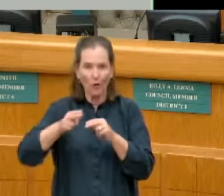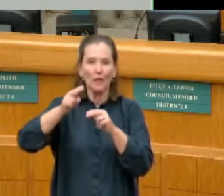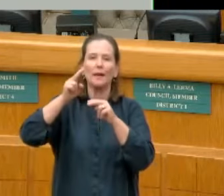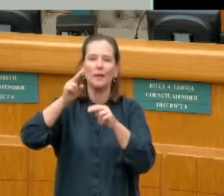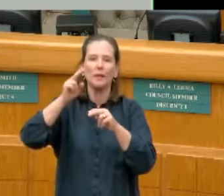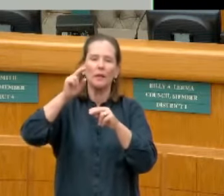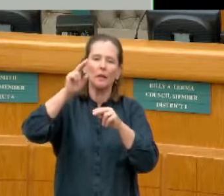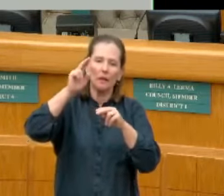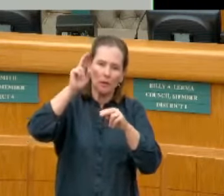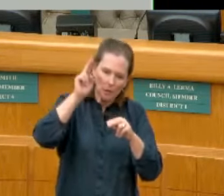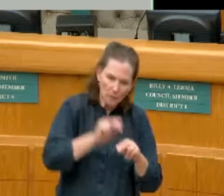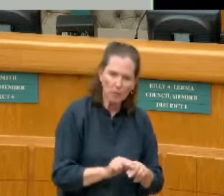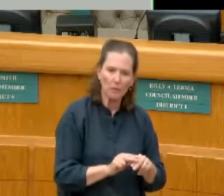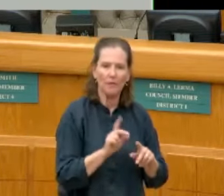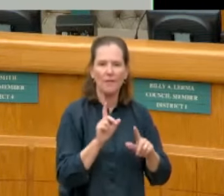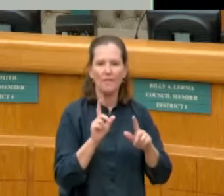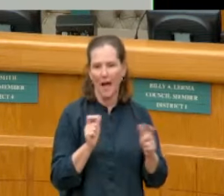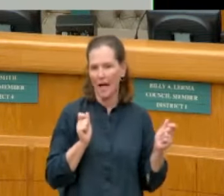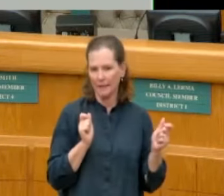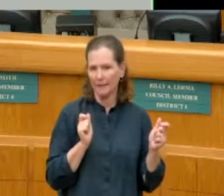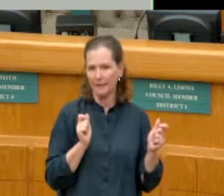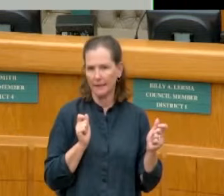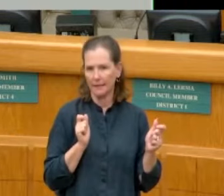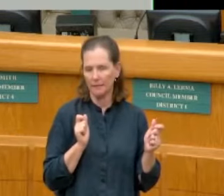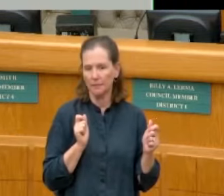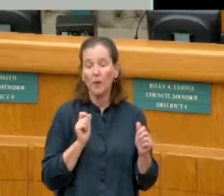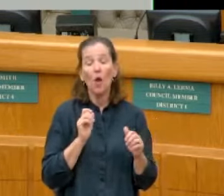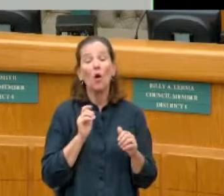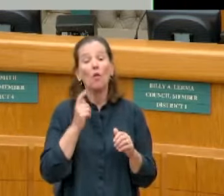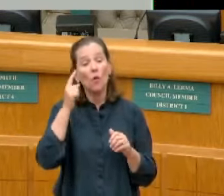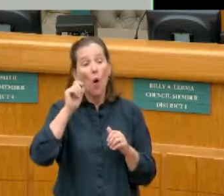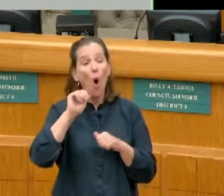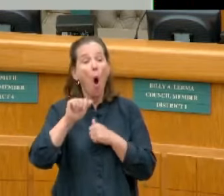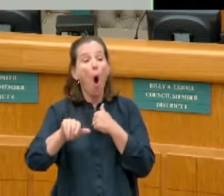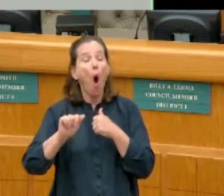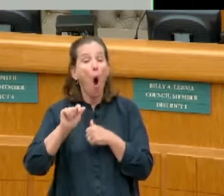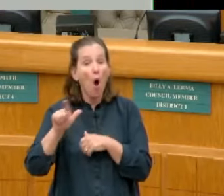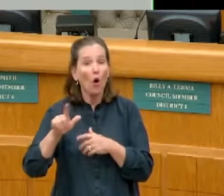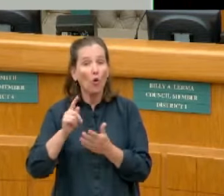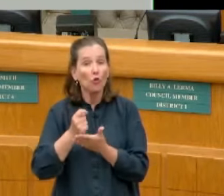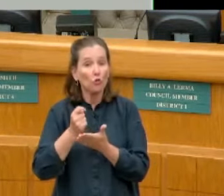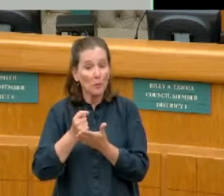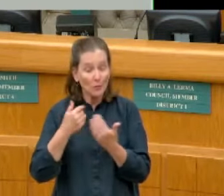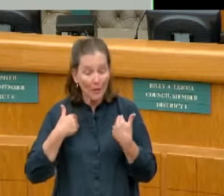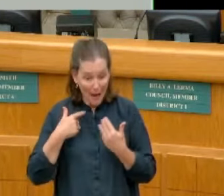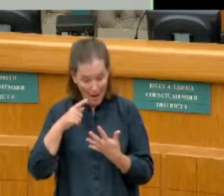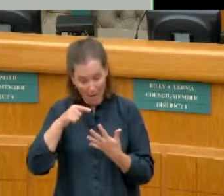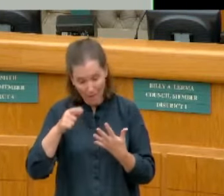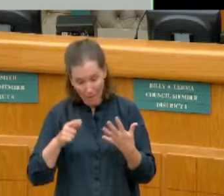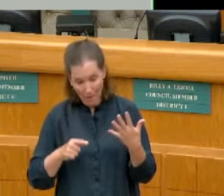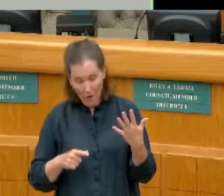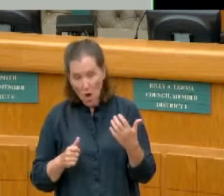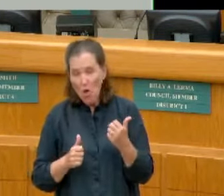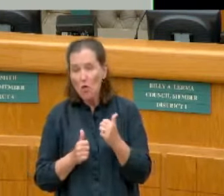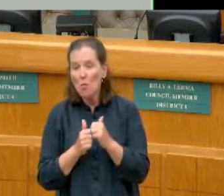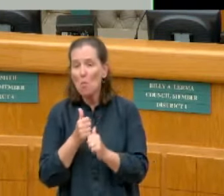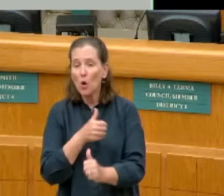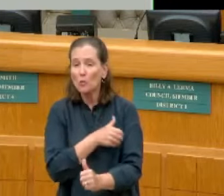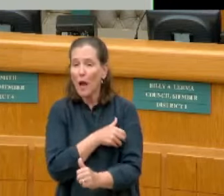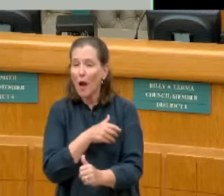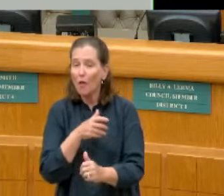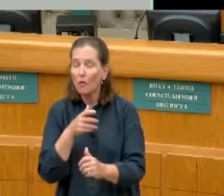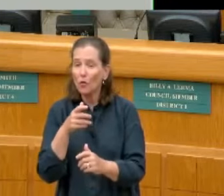that, of all the treatments that are out there, the most powerful tool long-term against COVID is getting